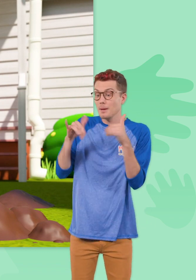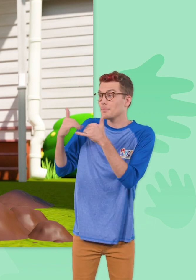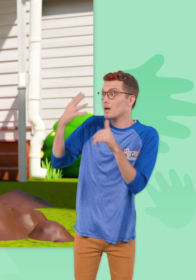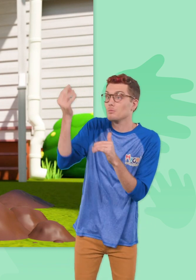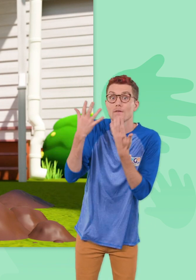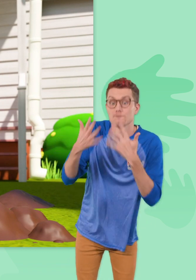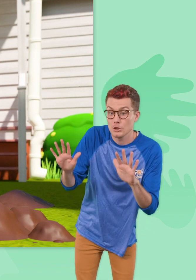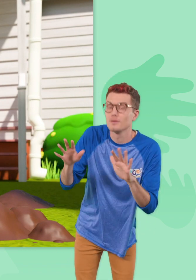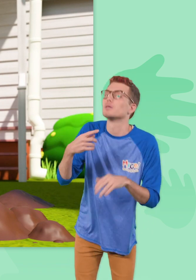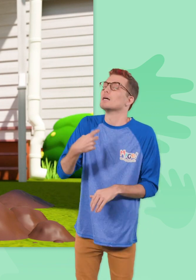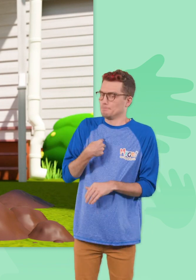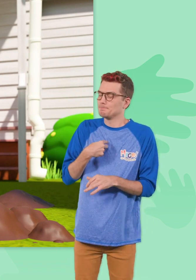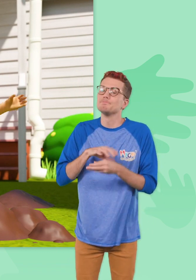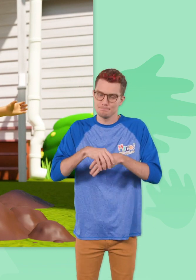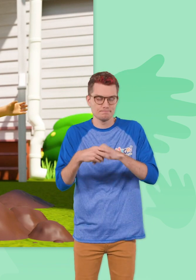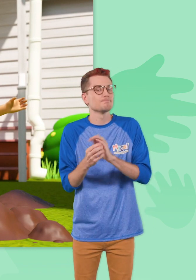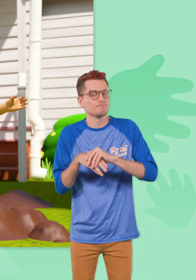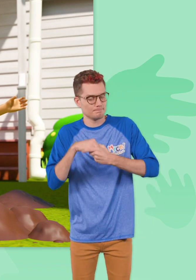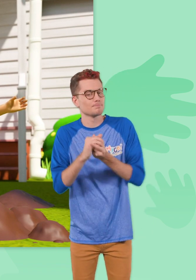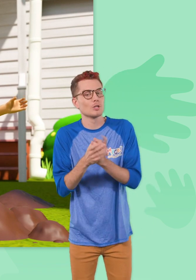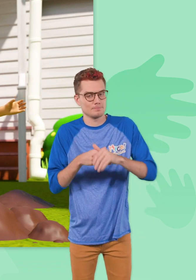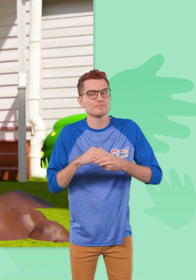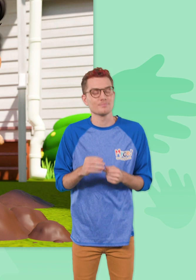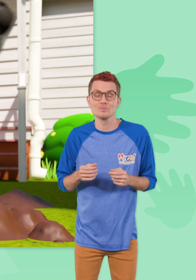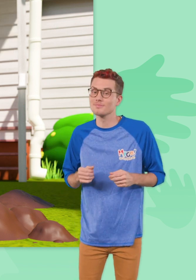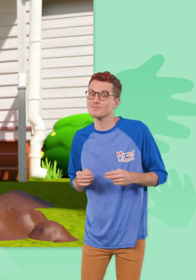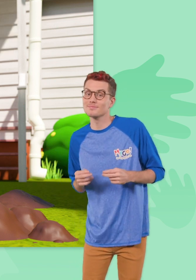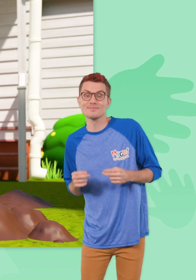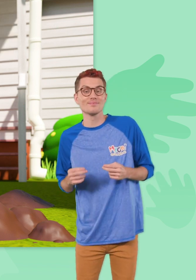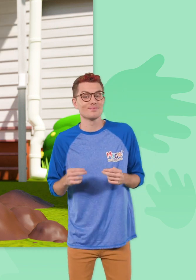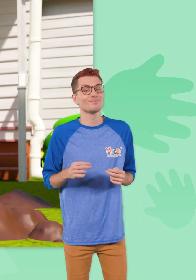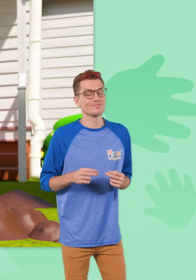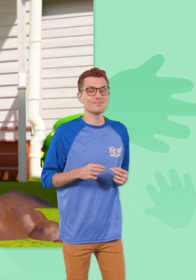After playing outside, I wash my hands.